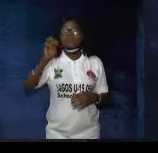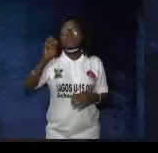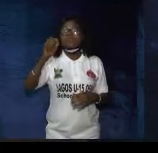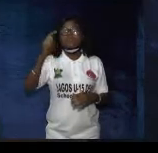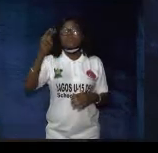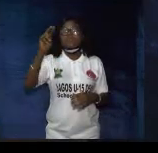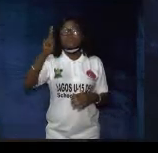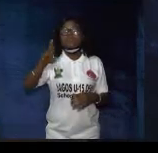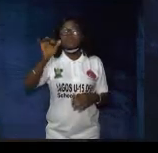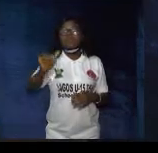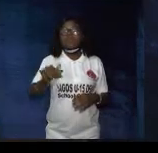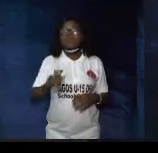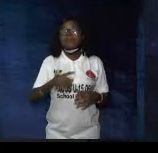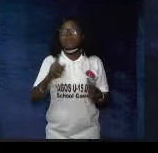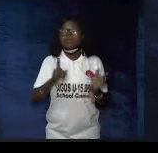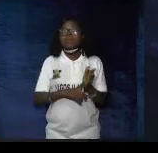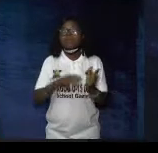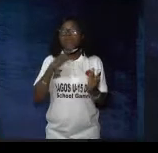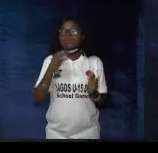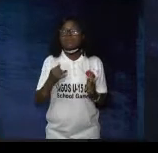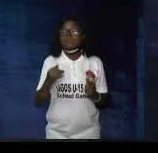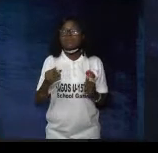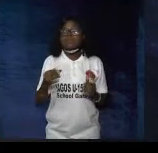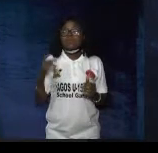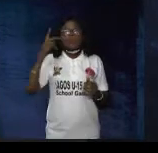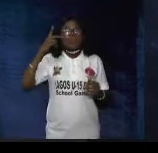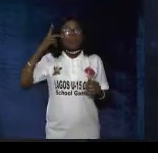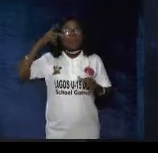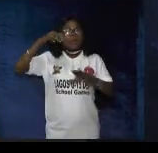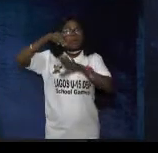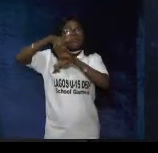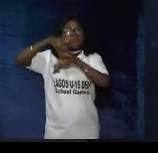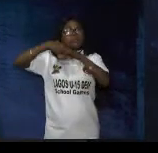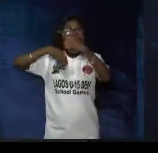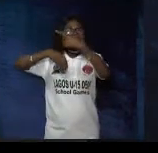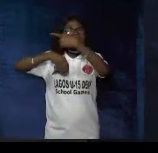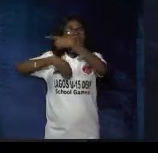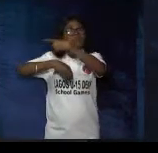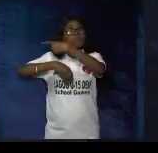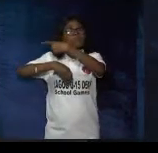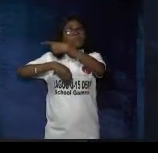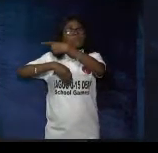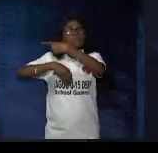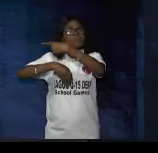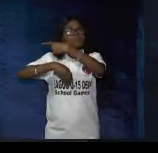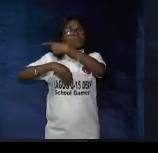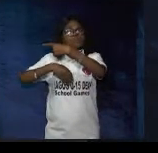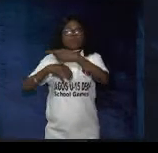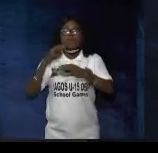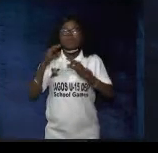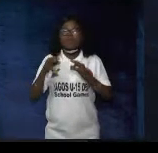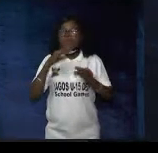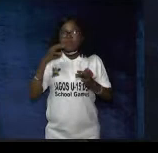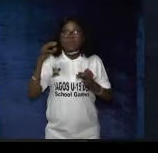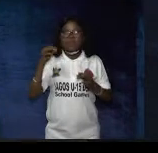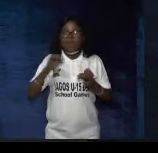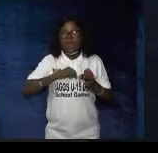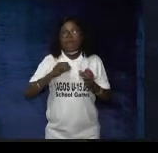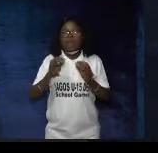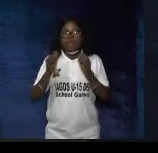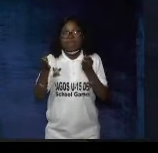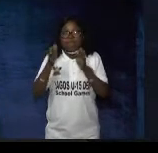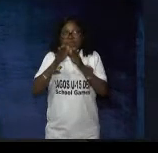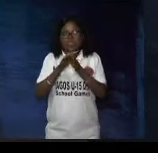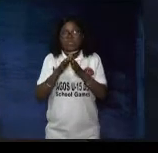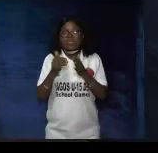3 lines. Let's see what that means exactly. This is an isosceles triangle. I want you to look at it very well because I'm going to be